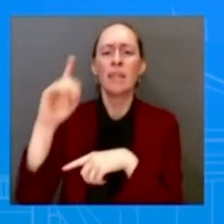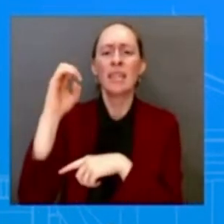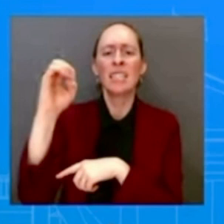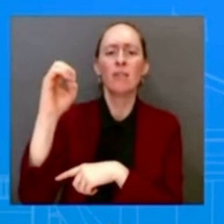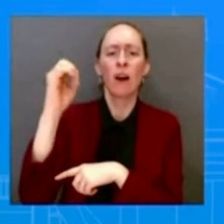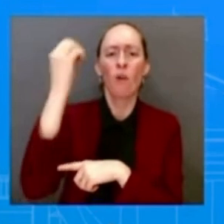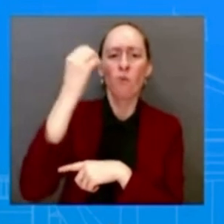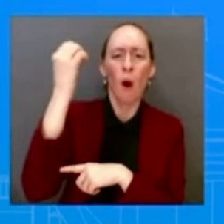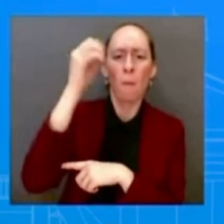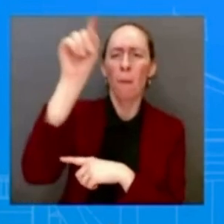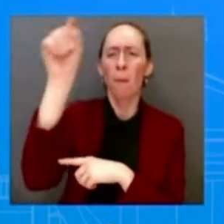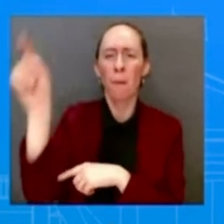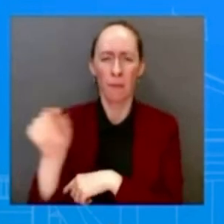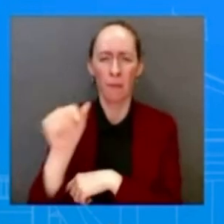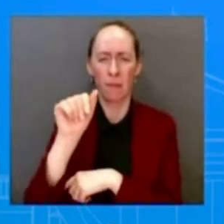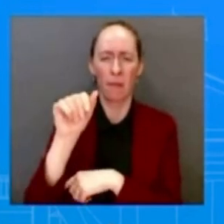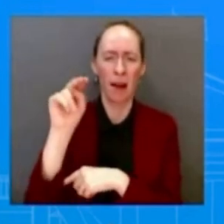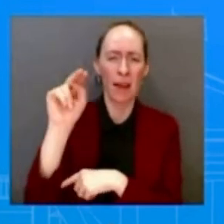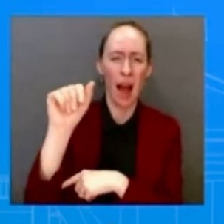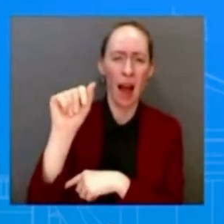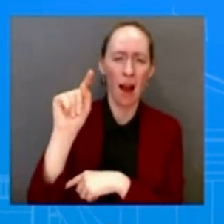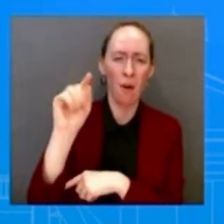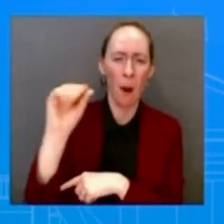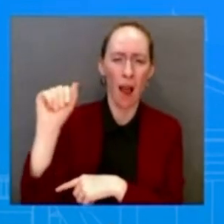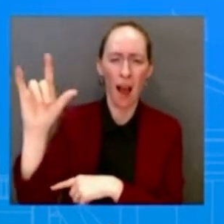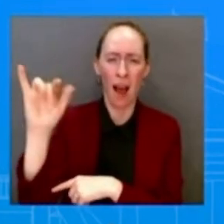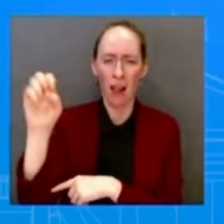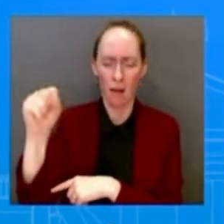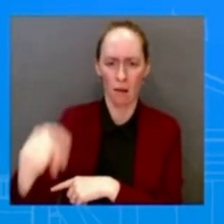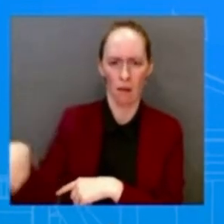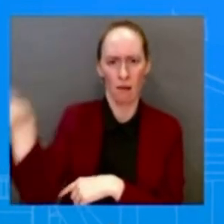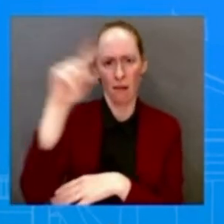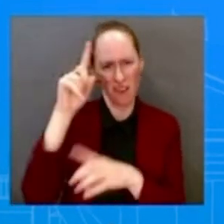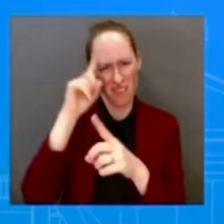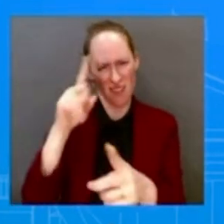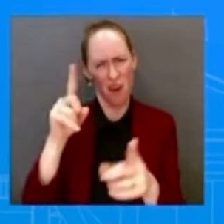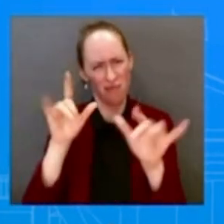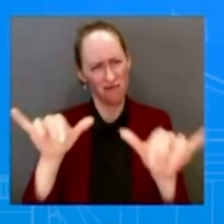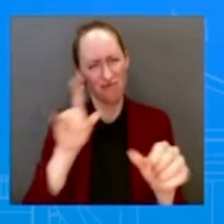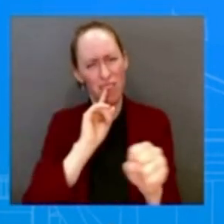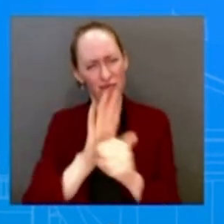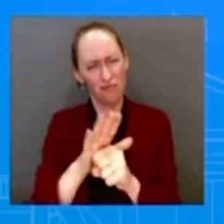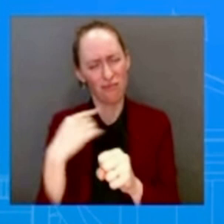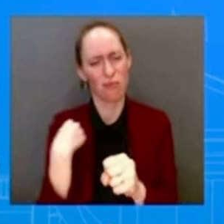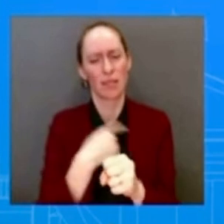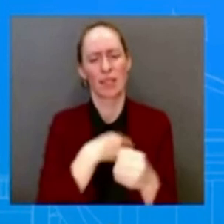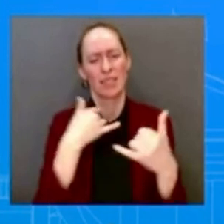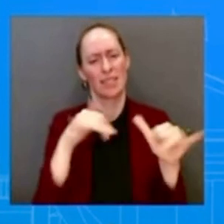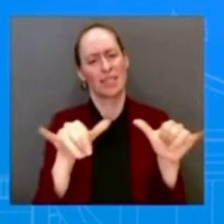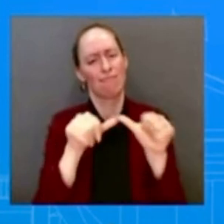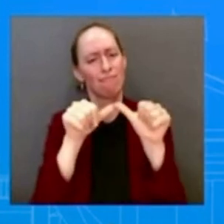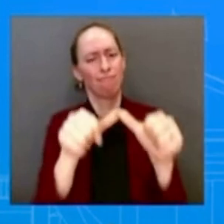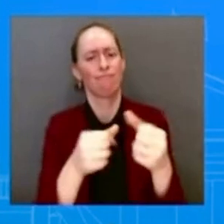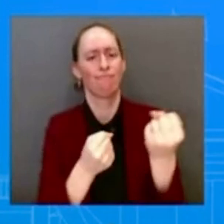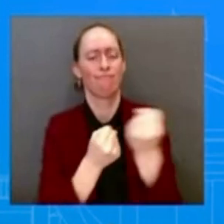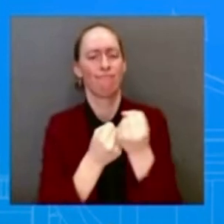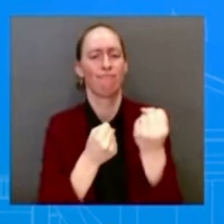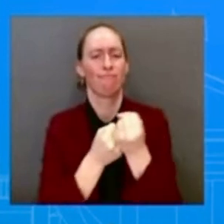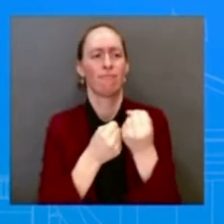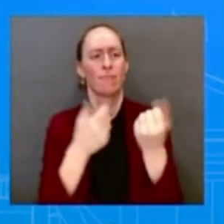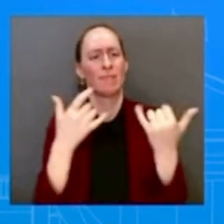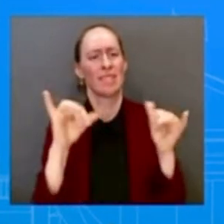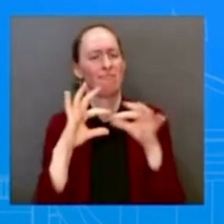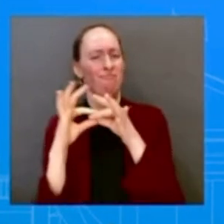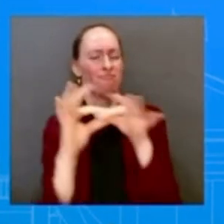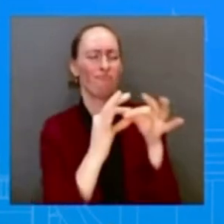support for the security of the alliance. In addition, President Biden will deliver remarks ahead of the one-year anniversary of